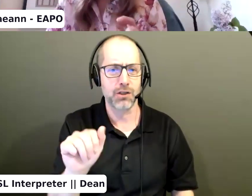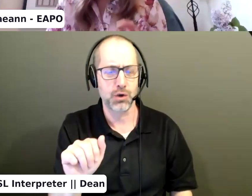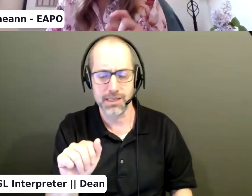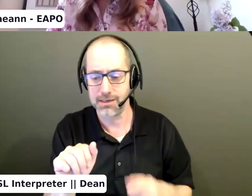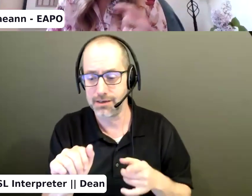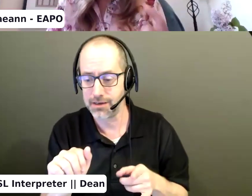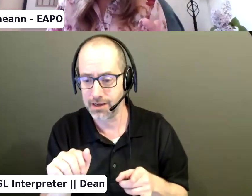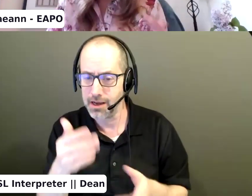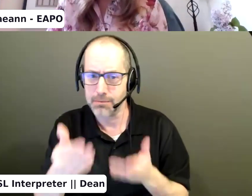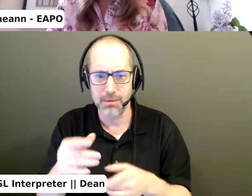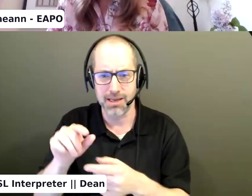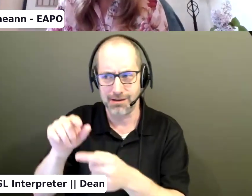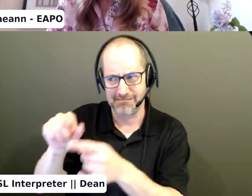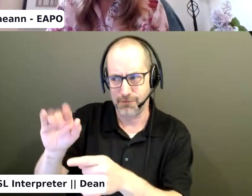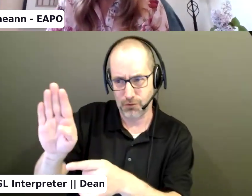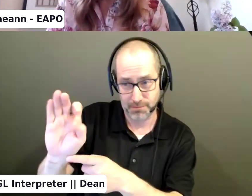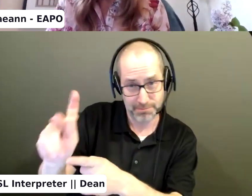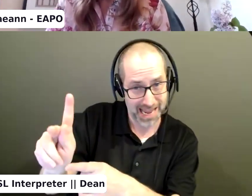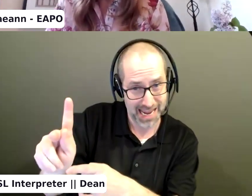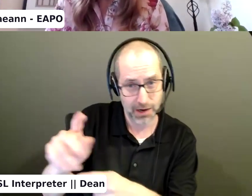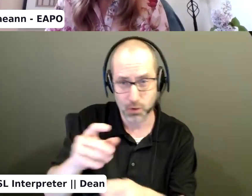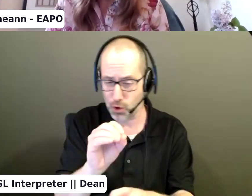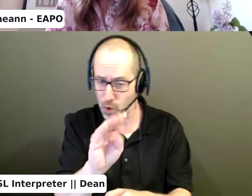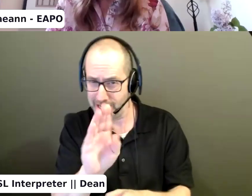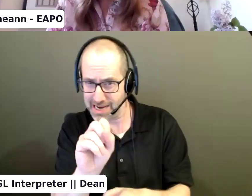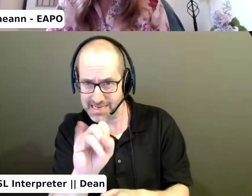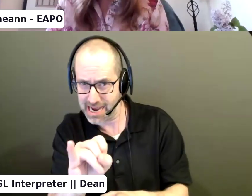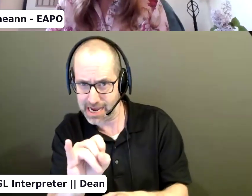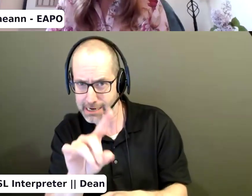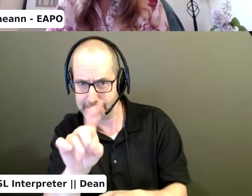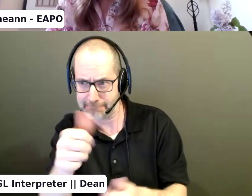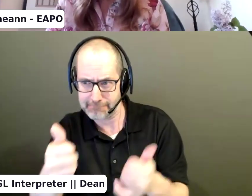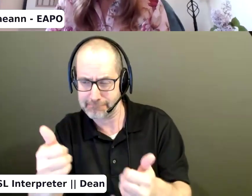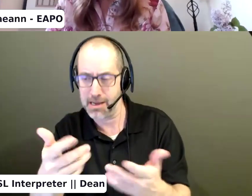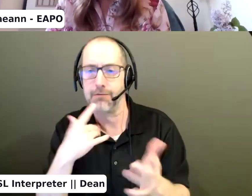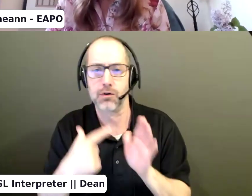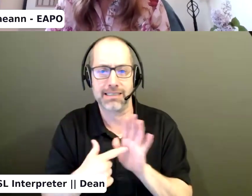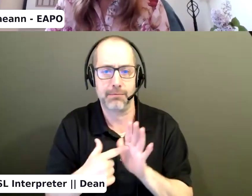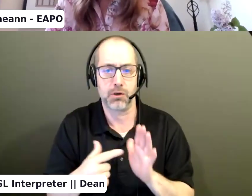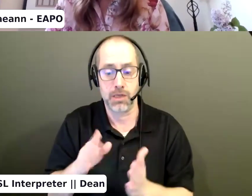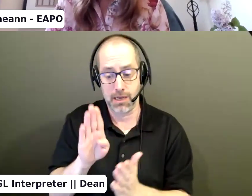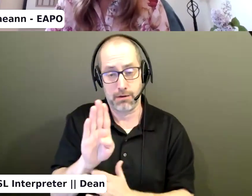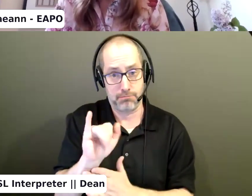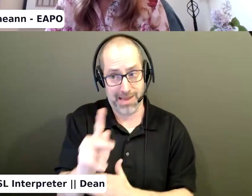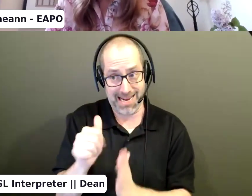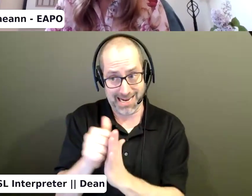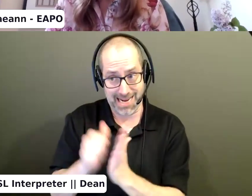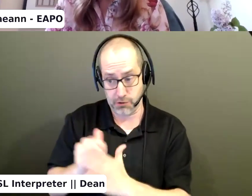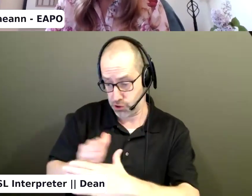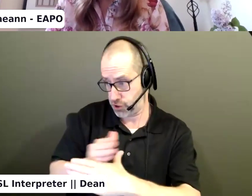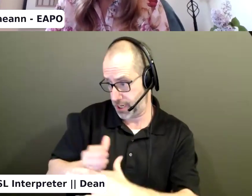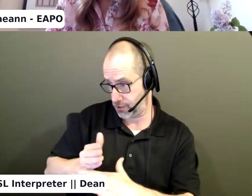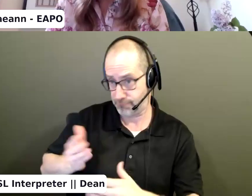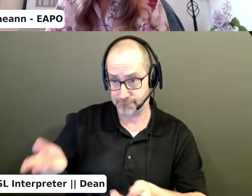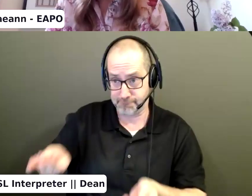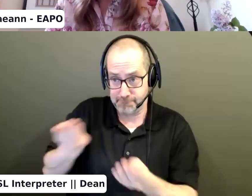just bank specific versus the OBSI involvement. So if a person has a joint bank account and the joint POA for